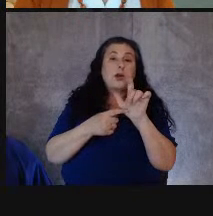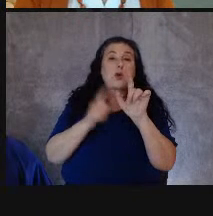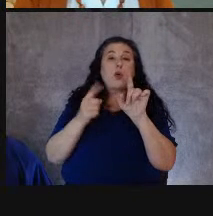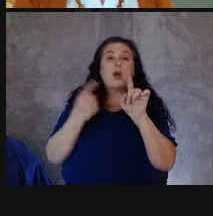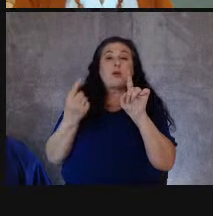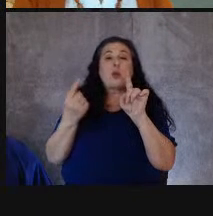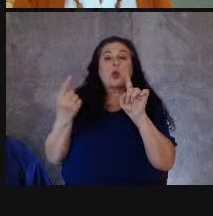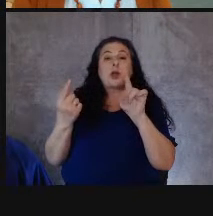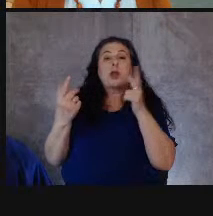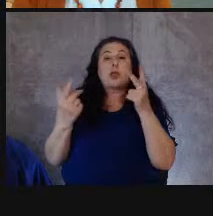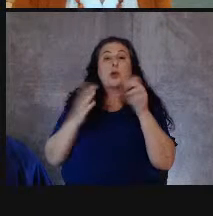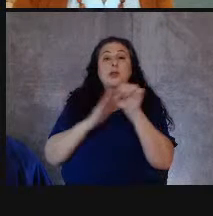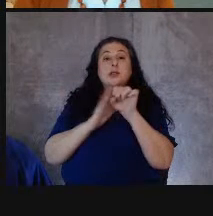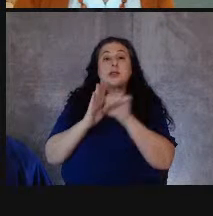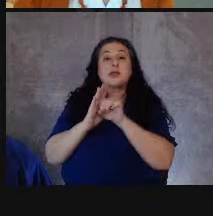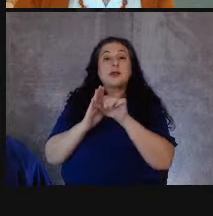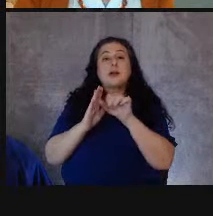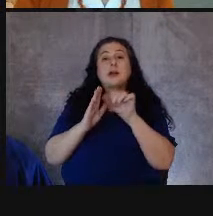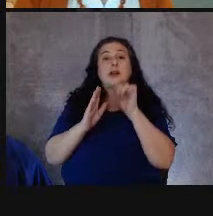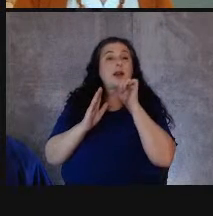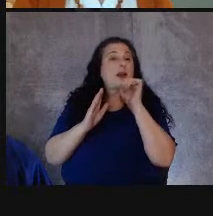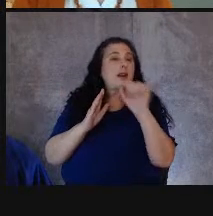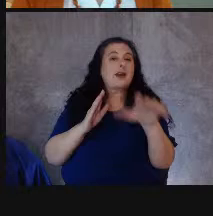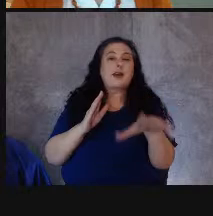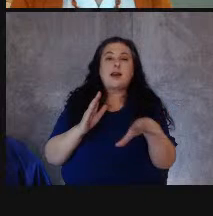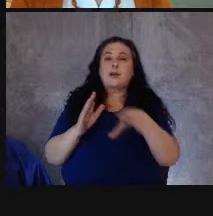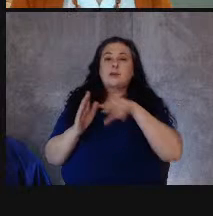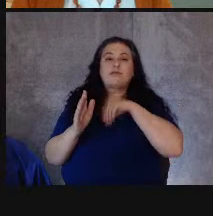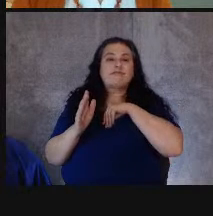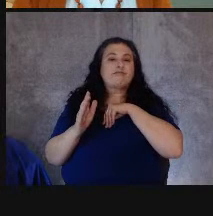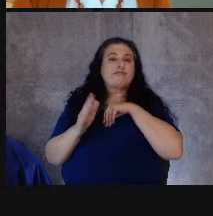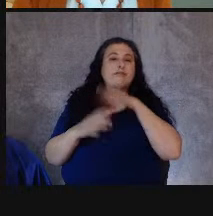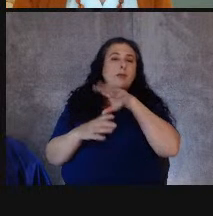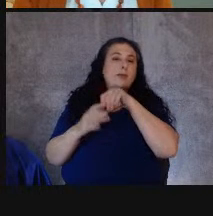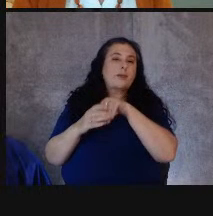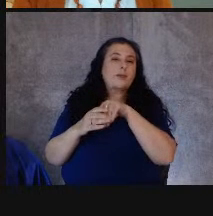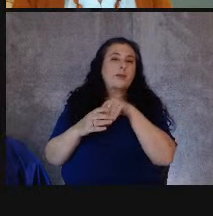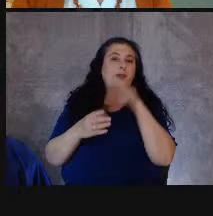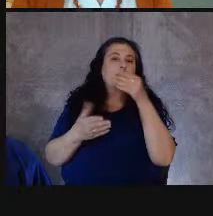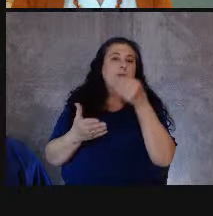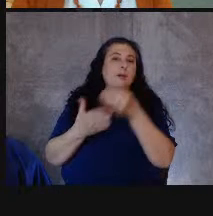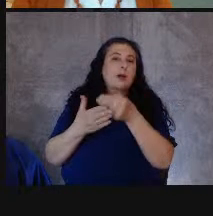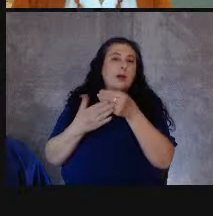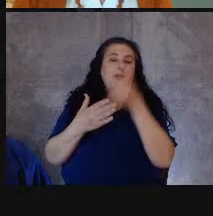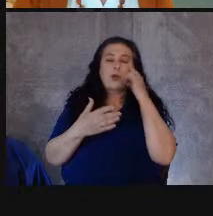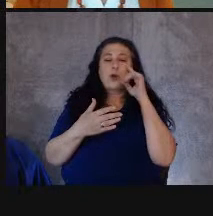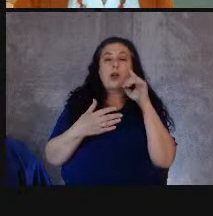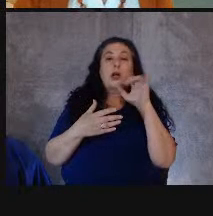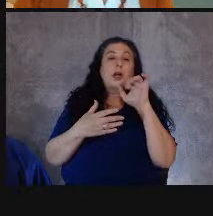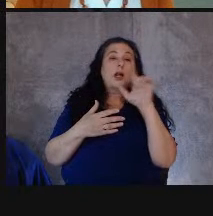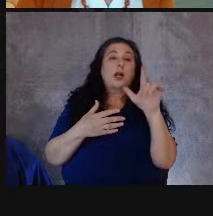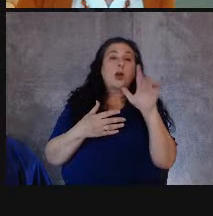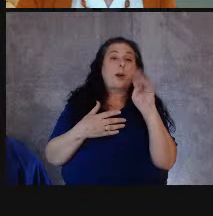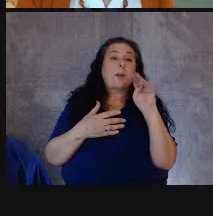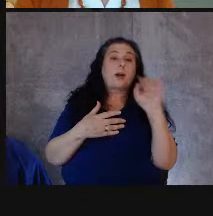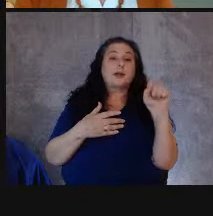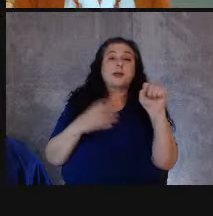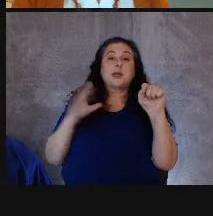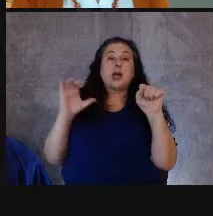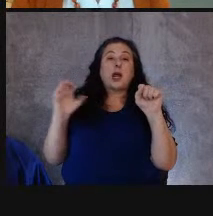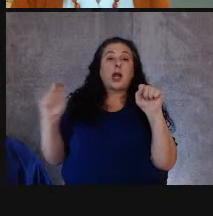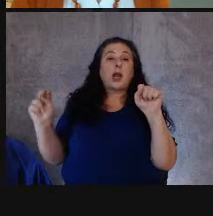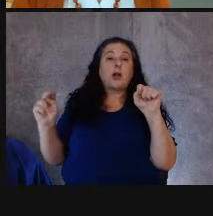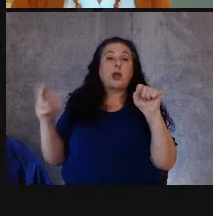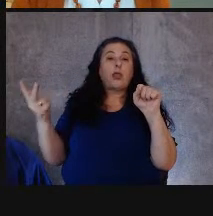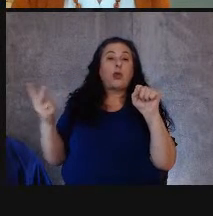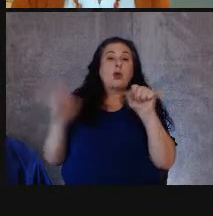only 3 states that did not participate in the Shepherd-Towner Act. Illinois, Massachusetts, and Connecticut were the